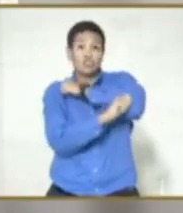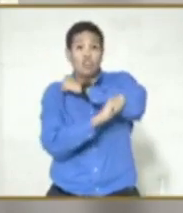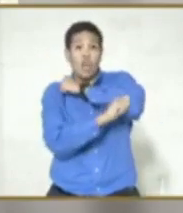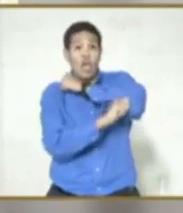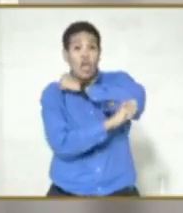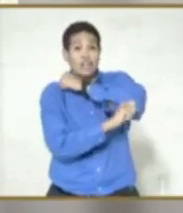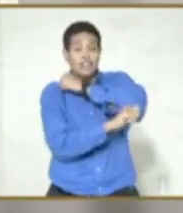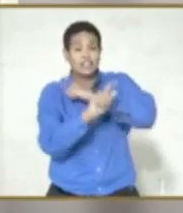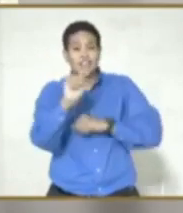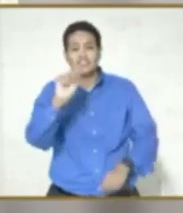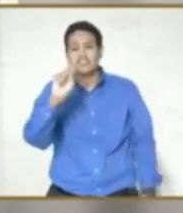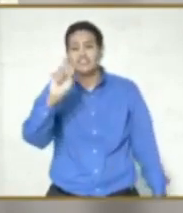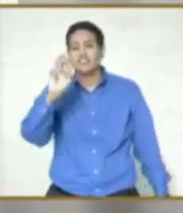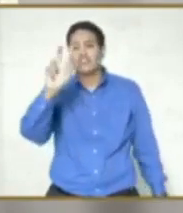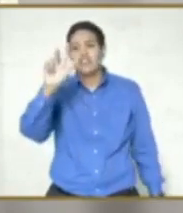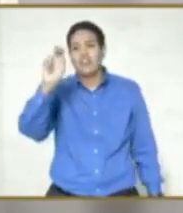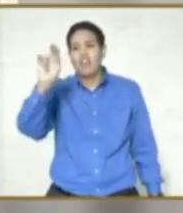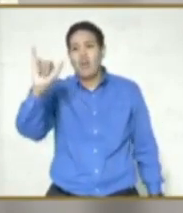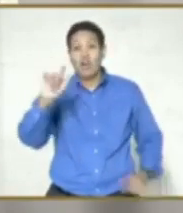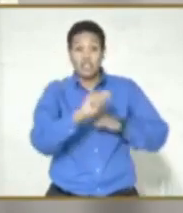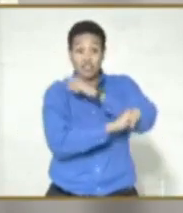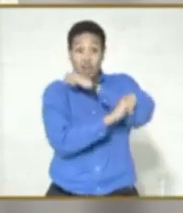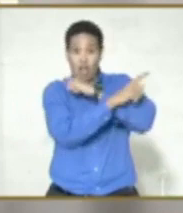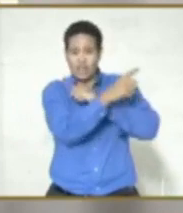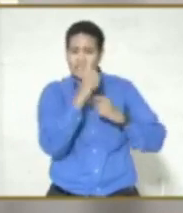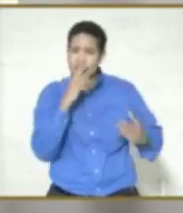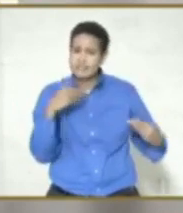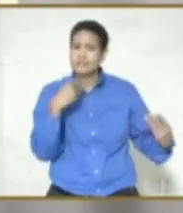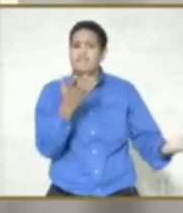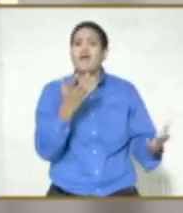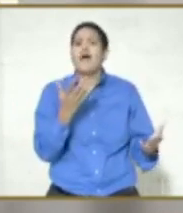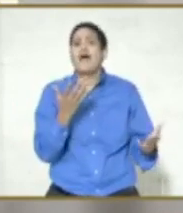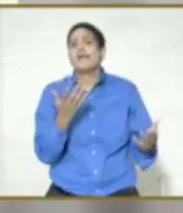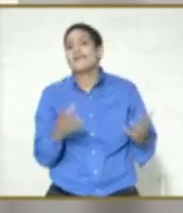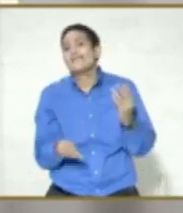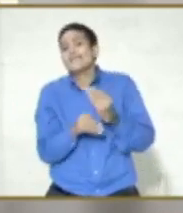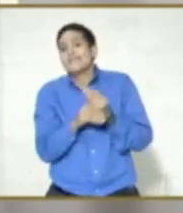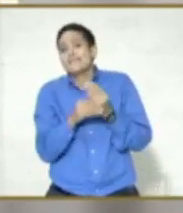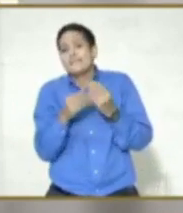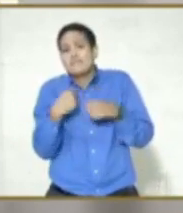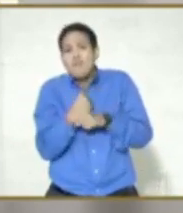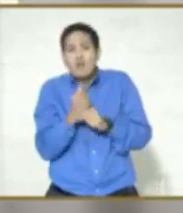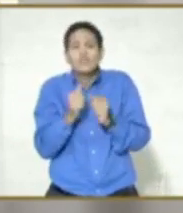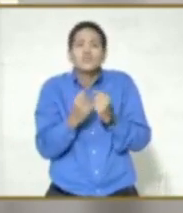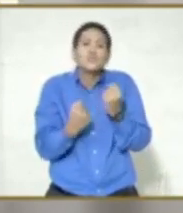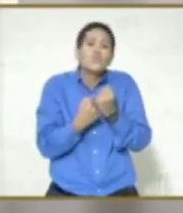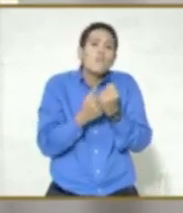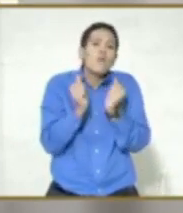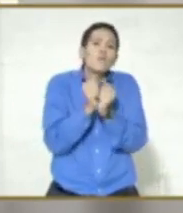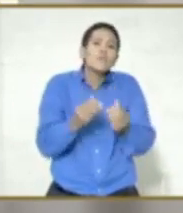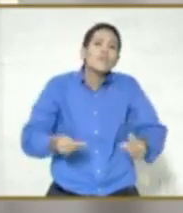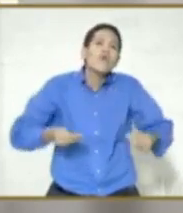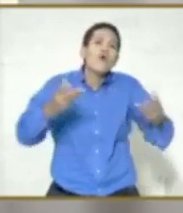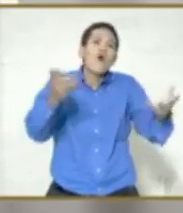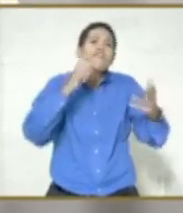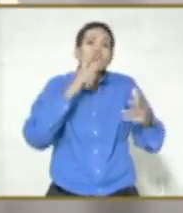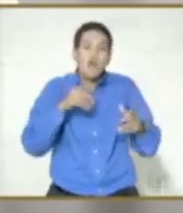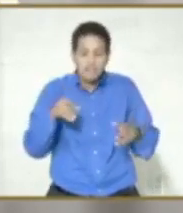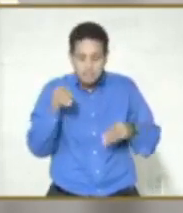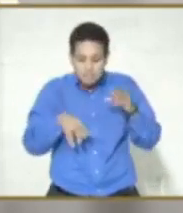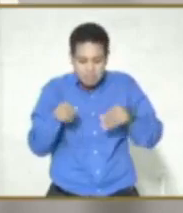they are able to provide from the church's resources supplemental goods to assist with the offering of the care